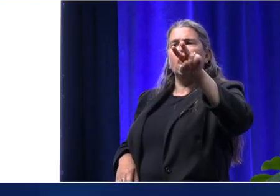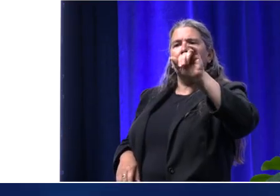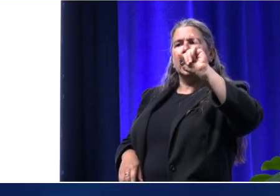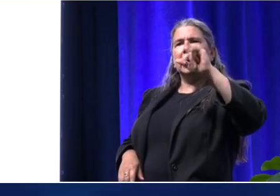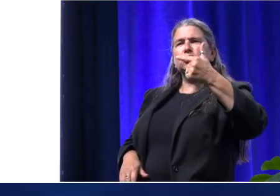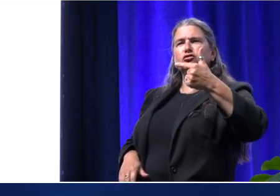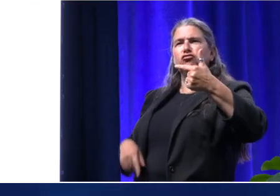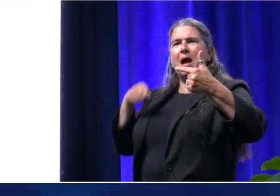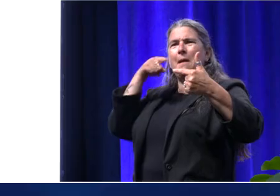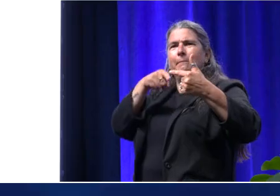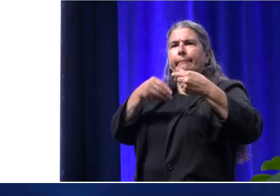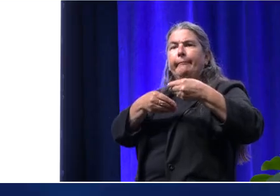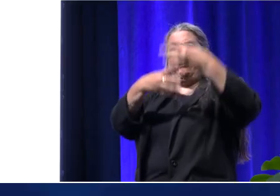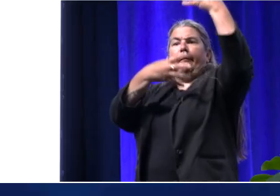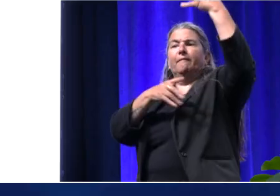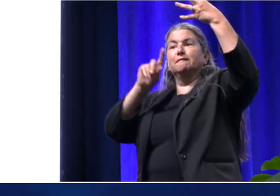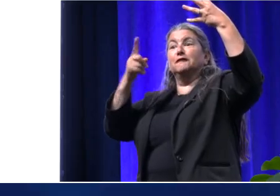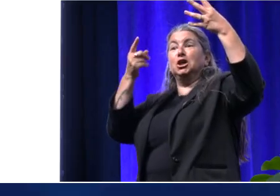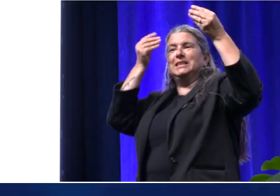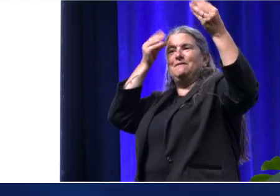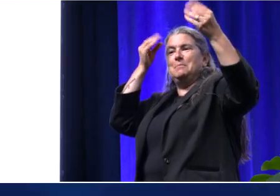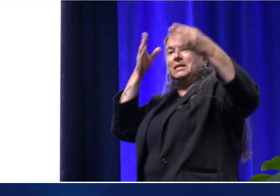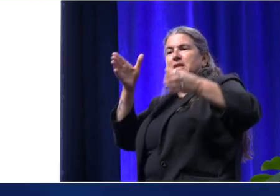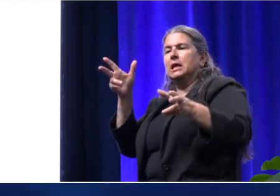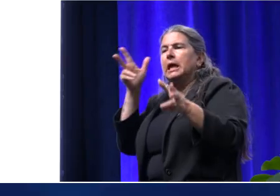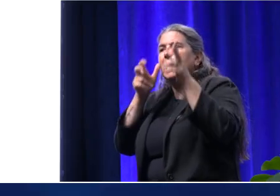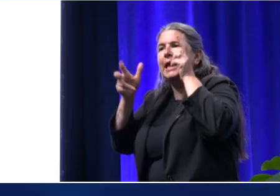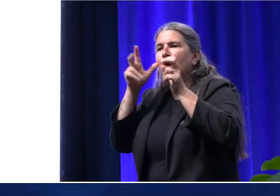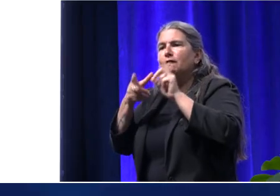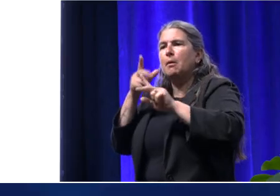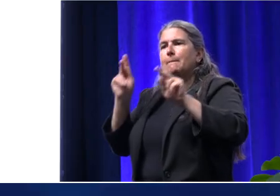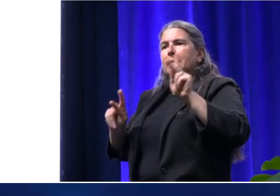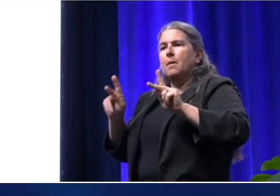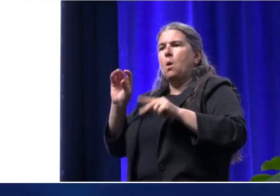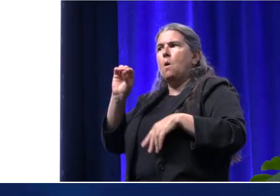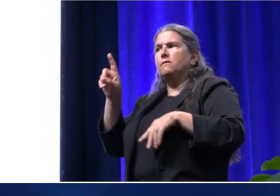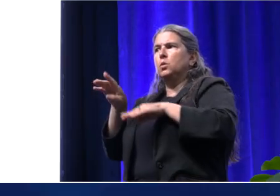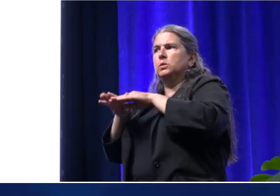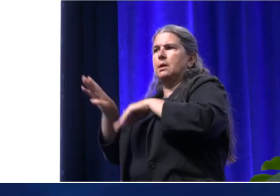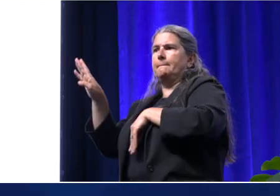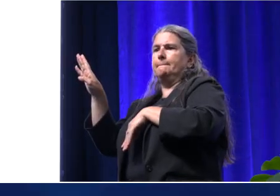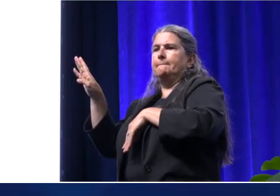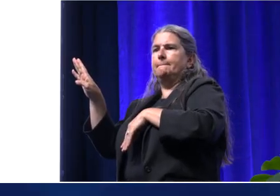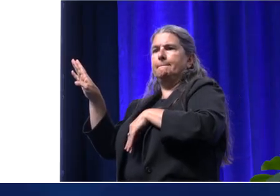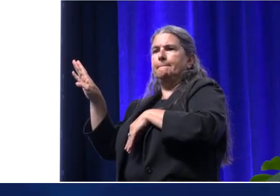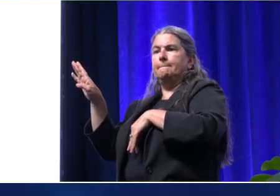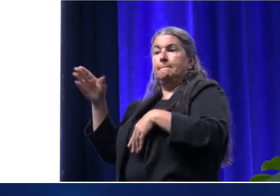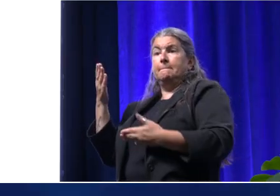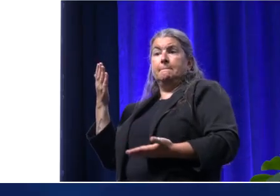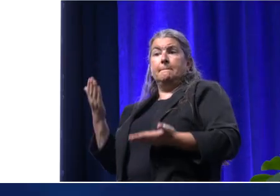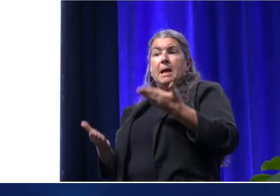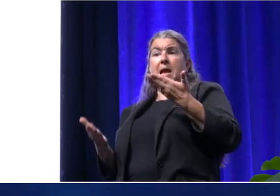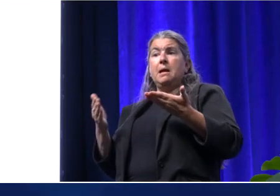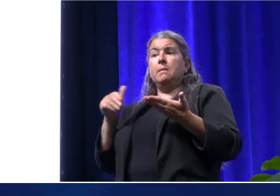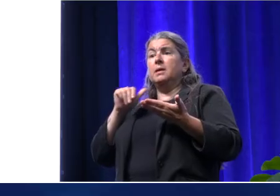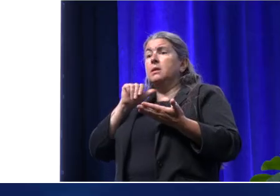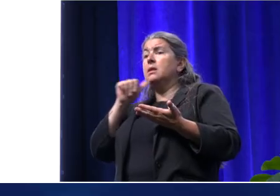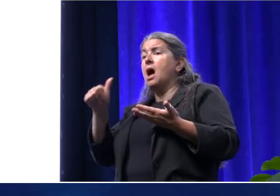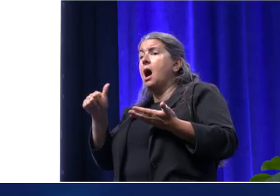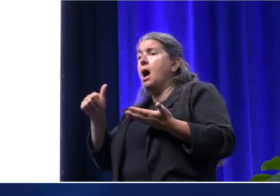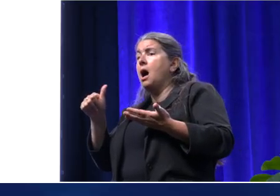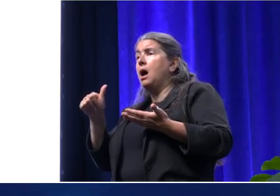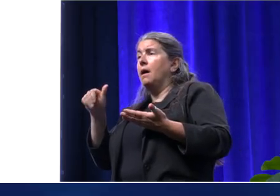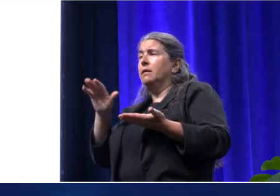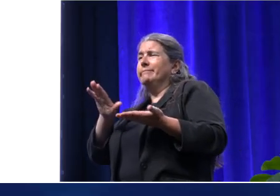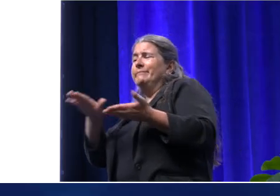But we also hear from a lot of people that overdoses are going up again a little bit. In maybe non-fatal overdoses. And so I think this kind of